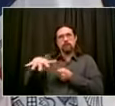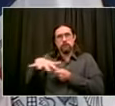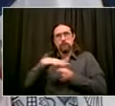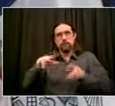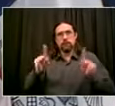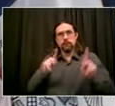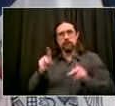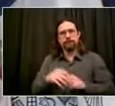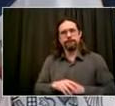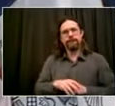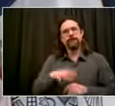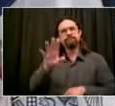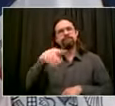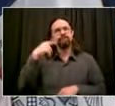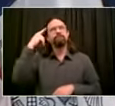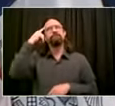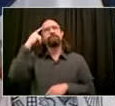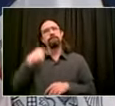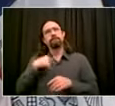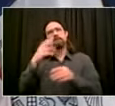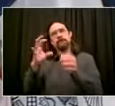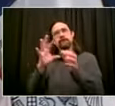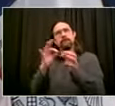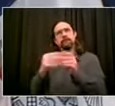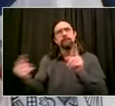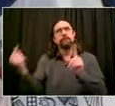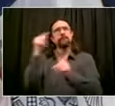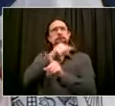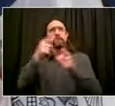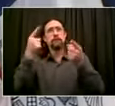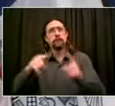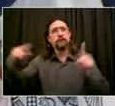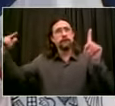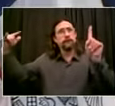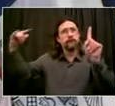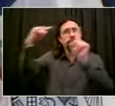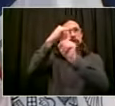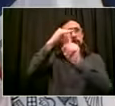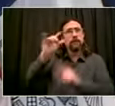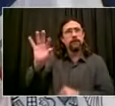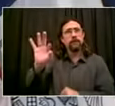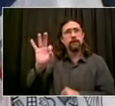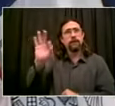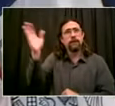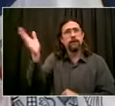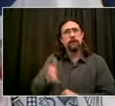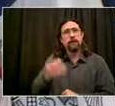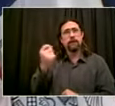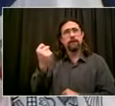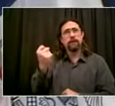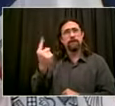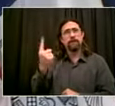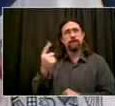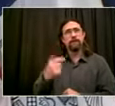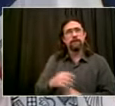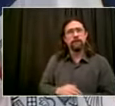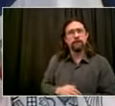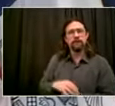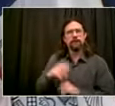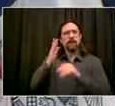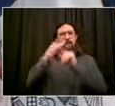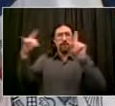people question government across the board. When it comes to the vaccine, I think people will believe it more